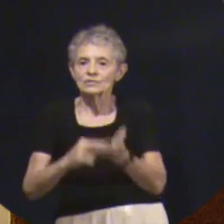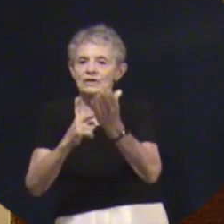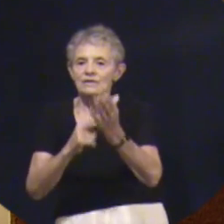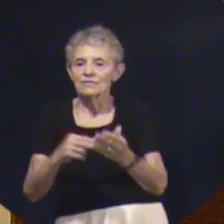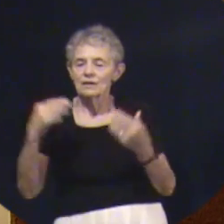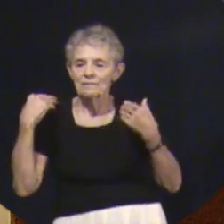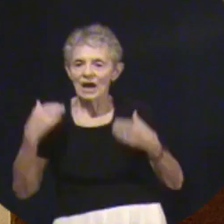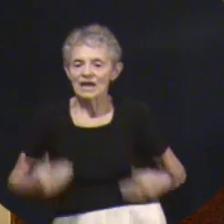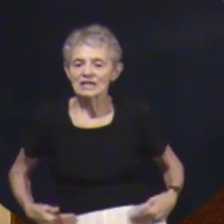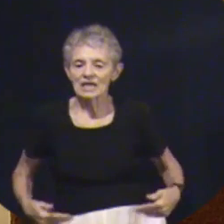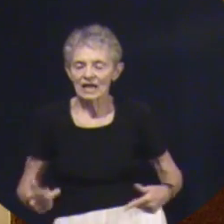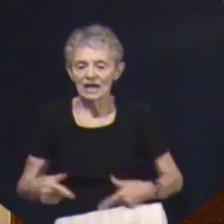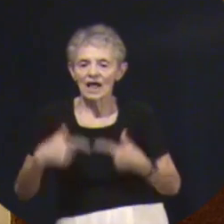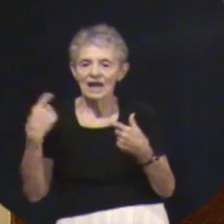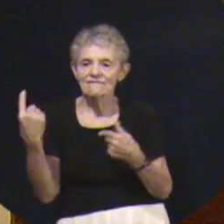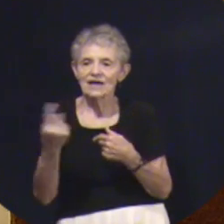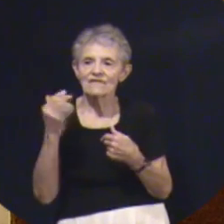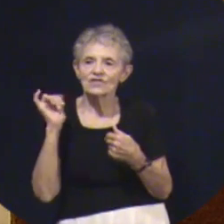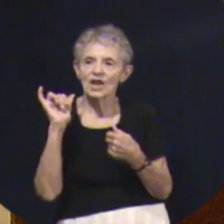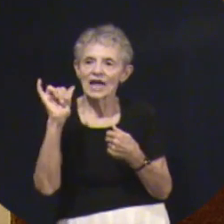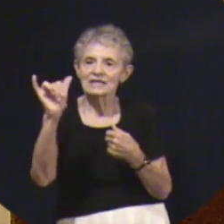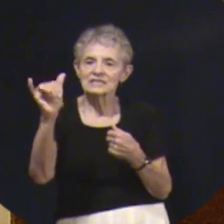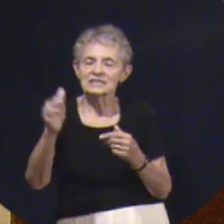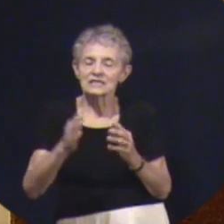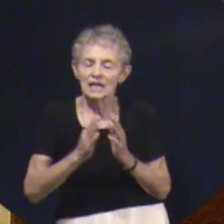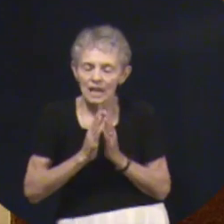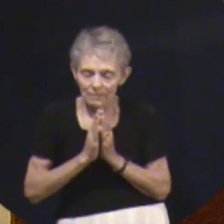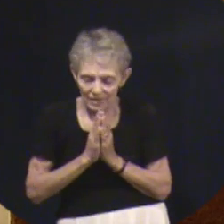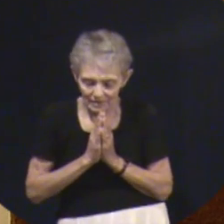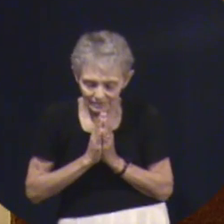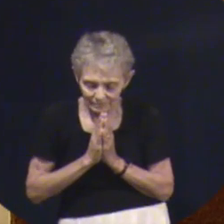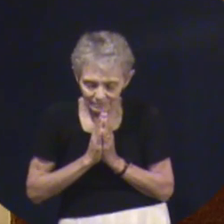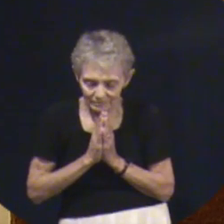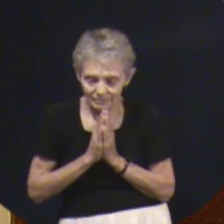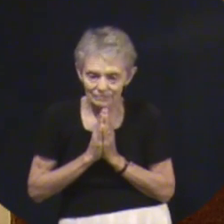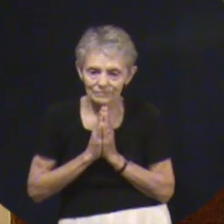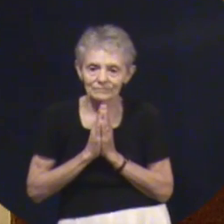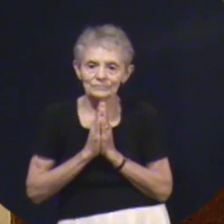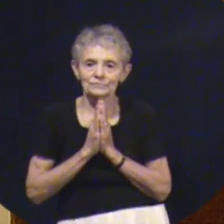body, and life everlasting. Amen.